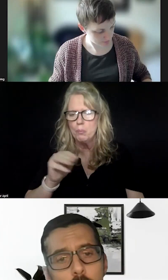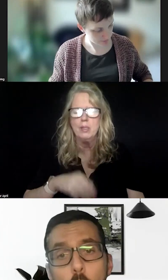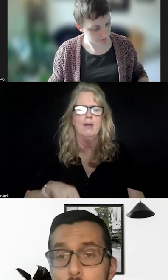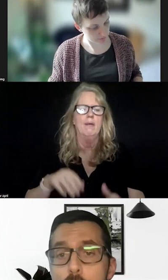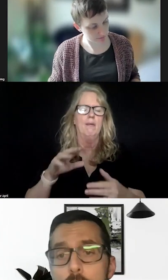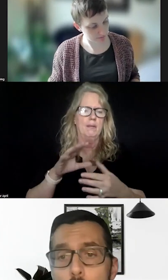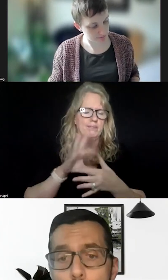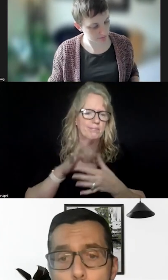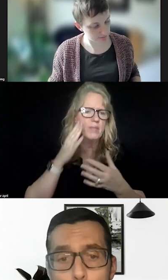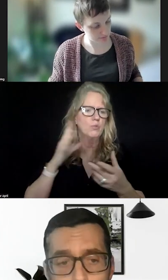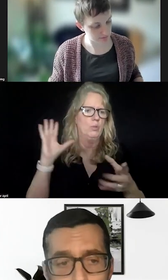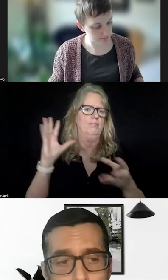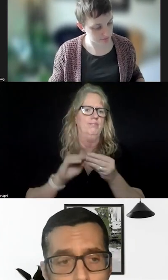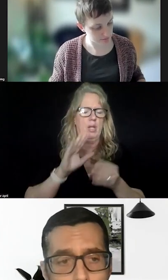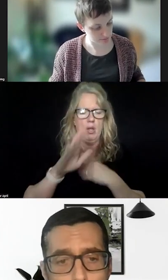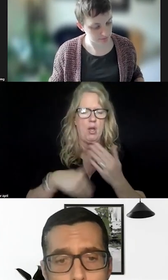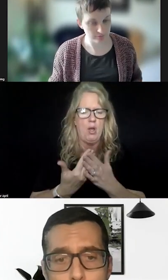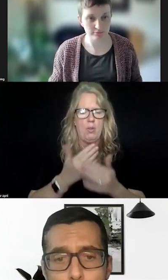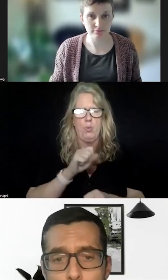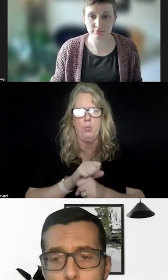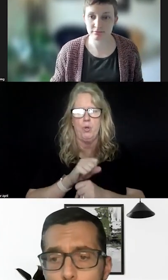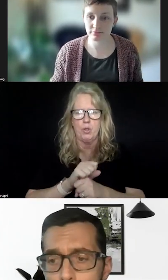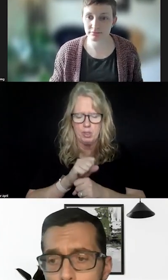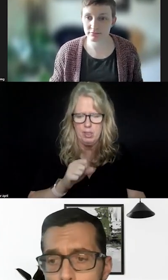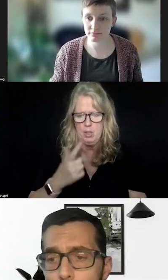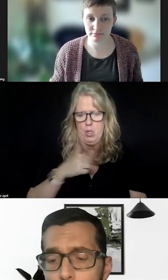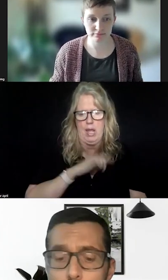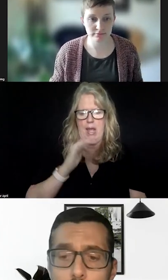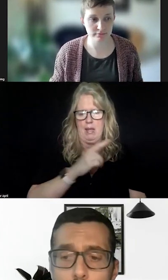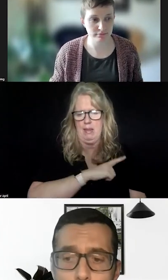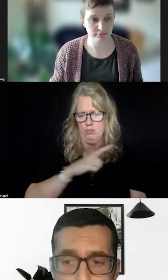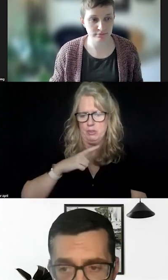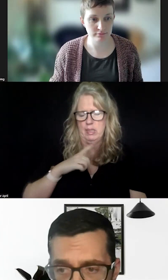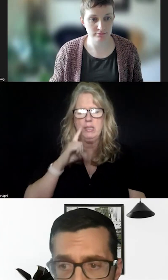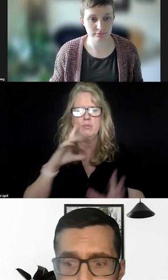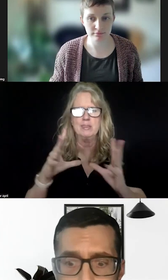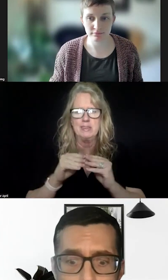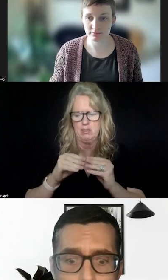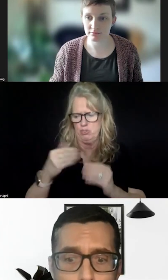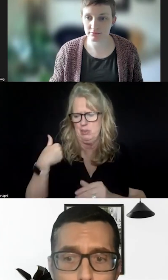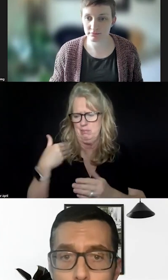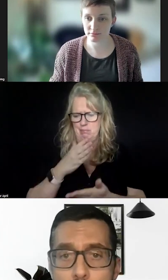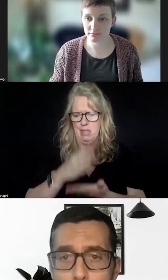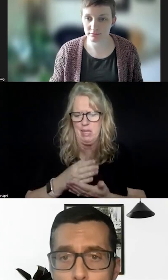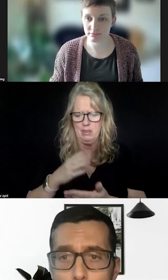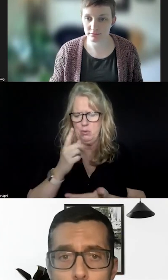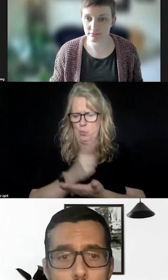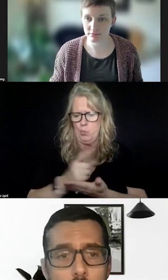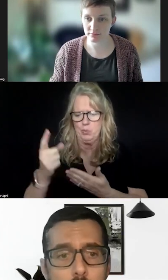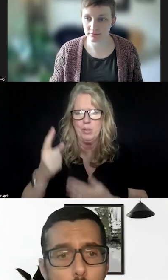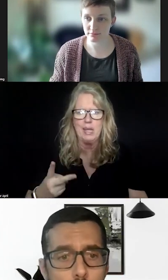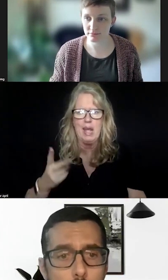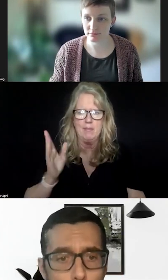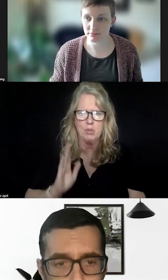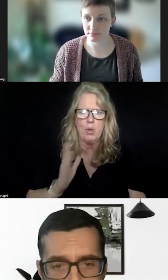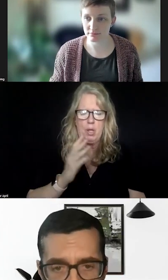this is really the culmination of all that work. Our legislative session ended a week and a half ago, and